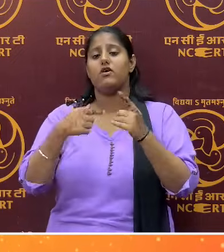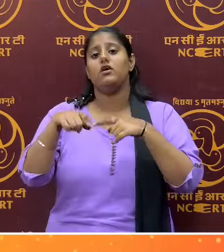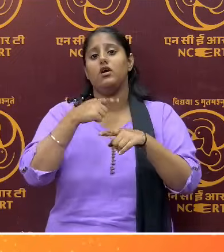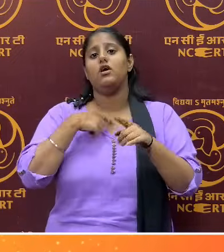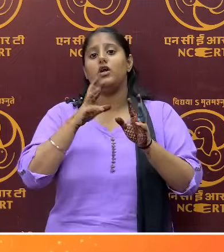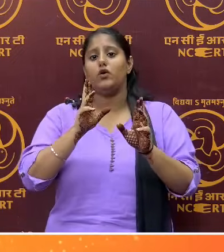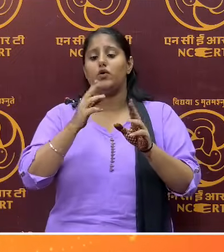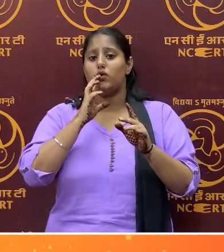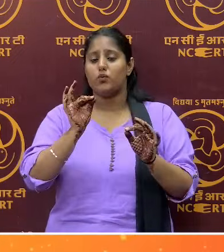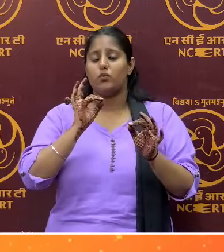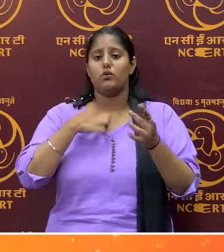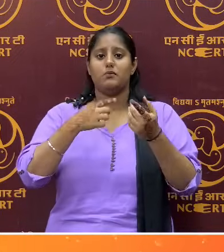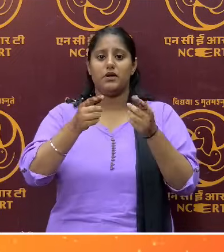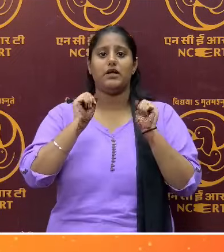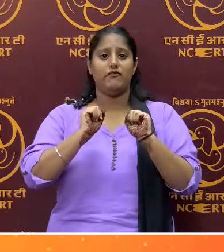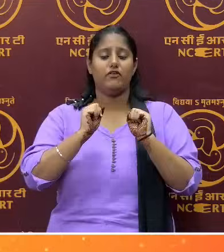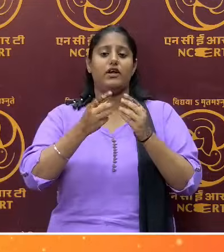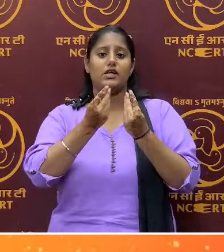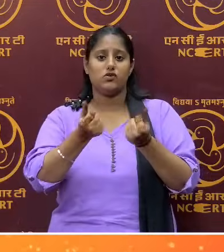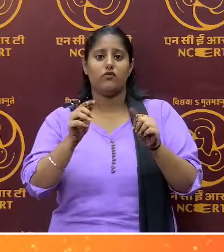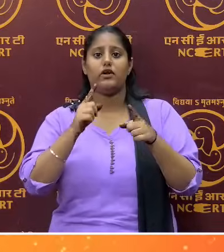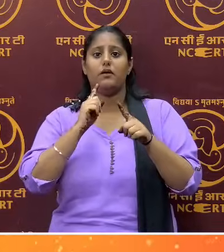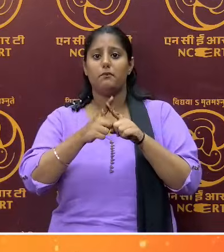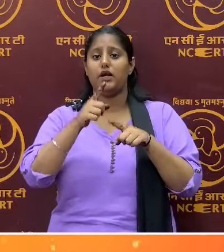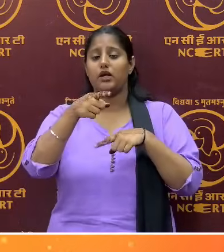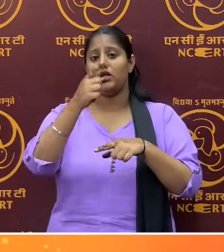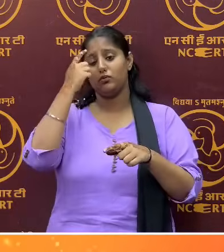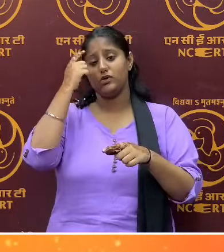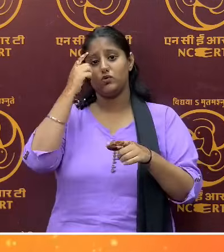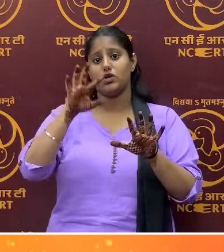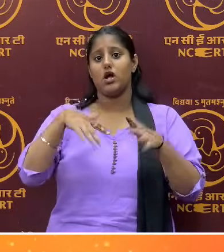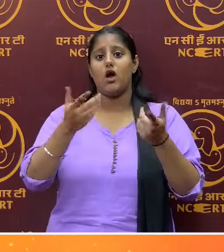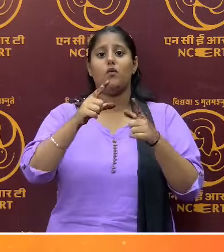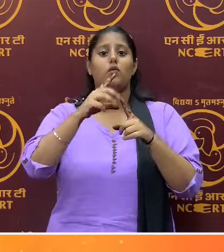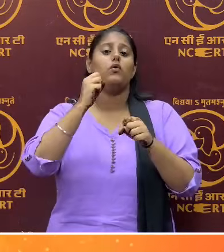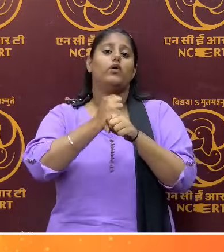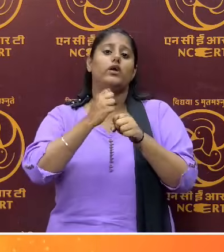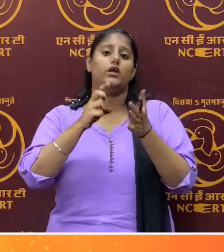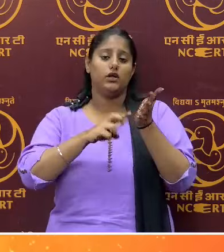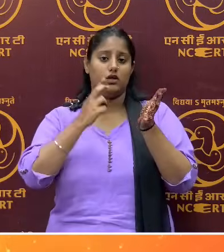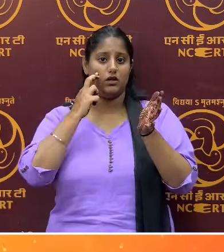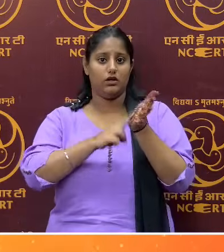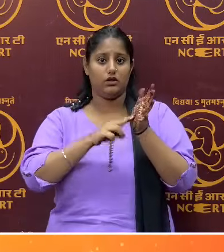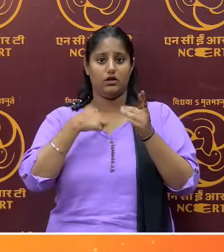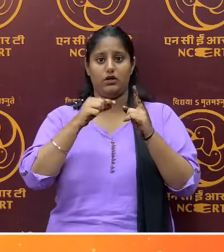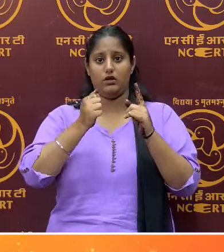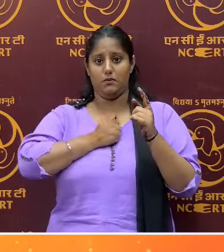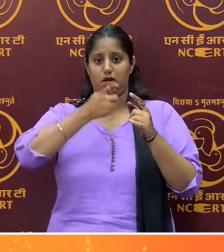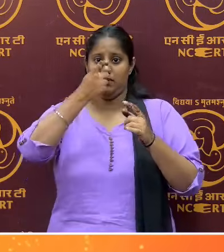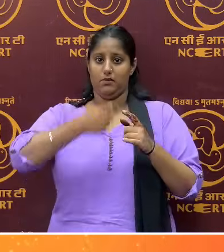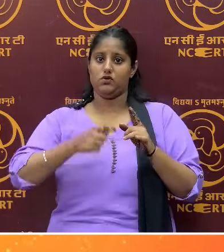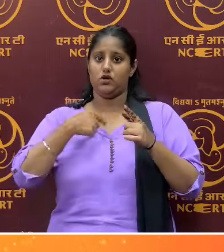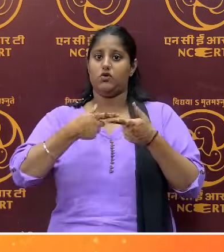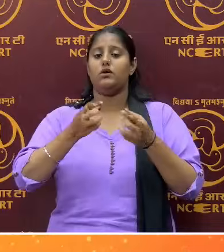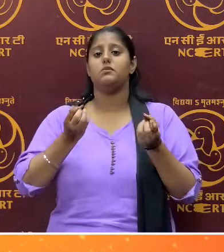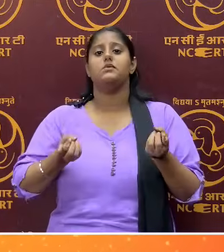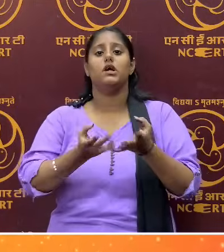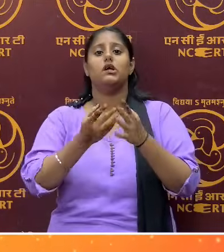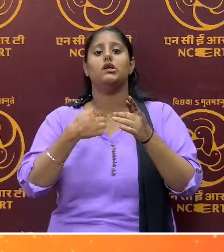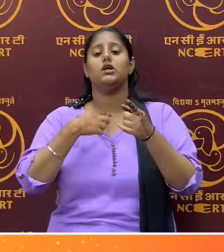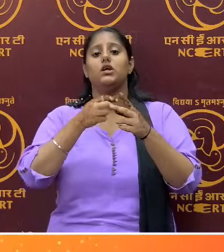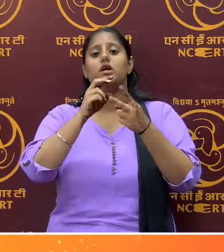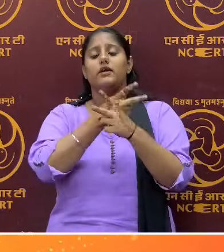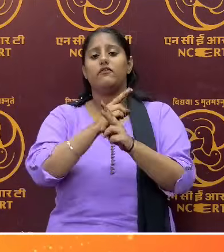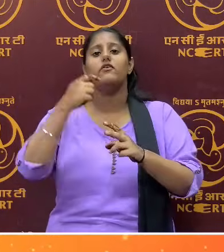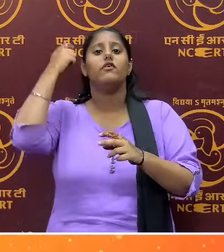it. It is not difficult, but the thing is that you have to log into the Meri Pehchaan, and for that we are going to launch a certain video so that you